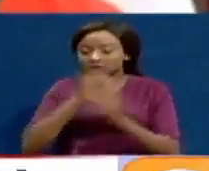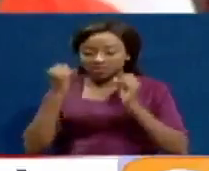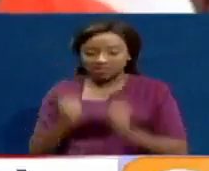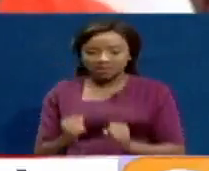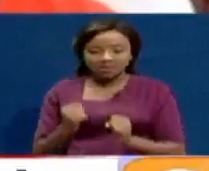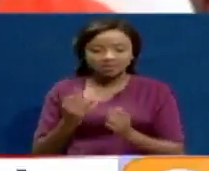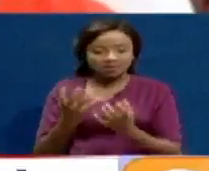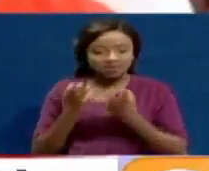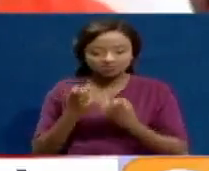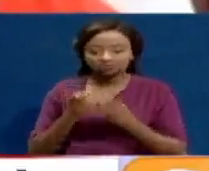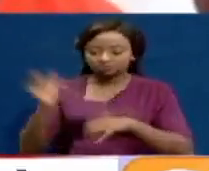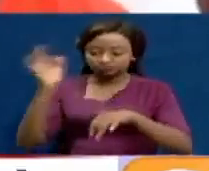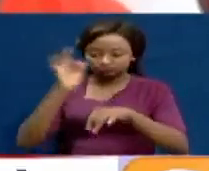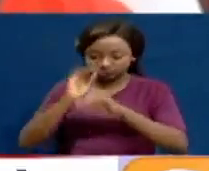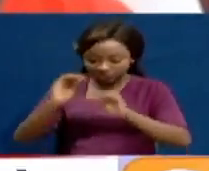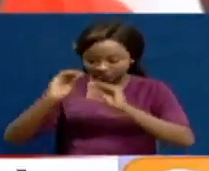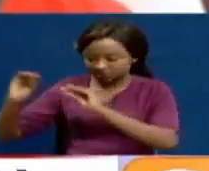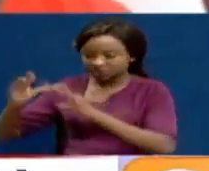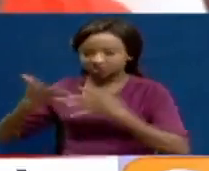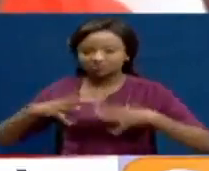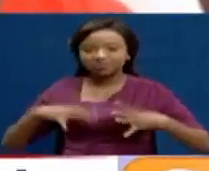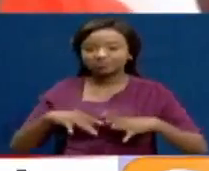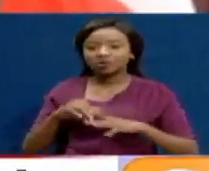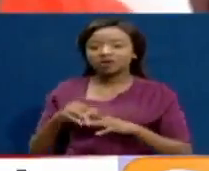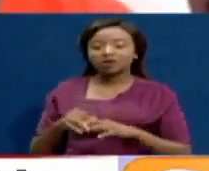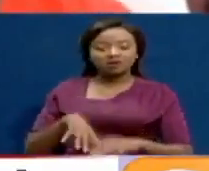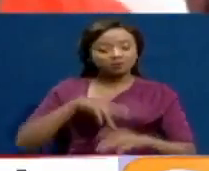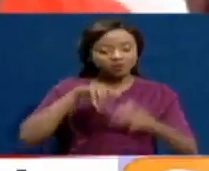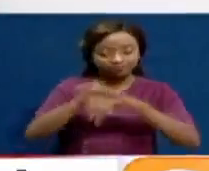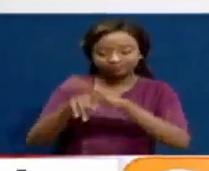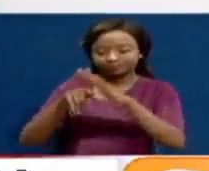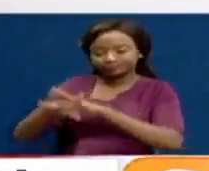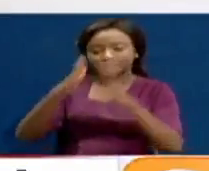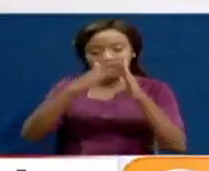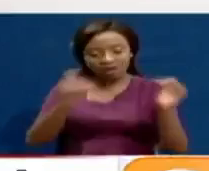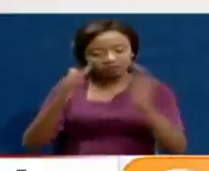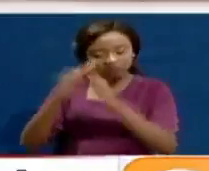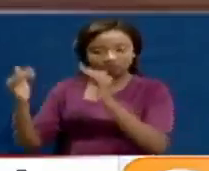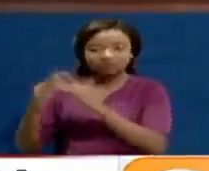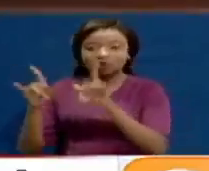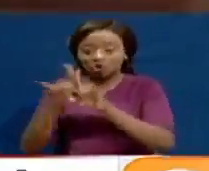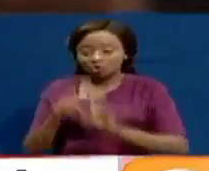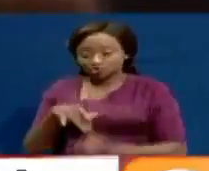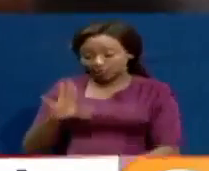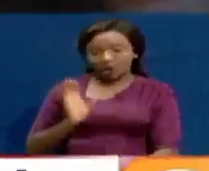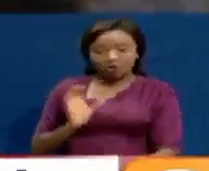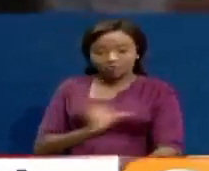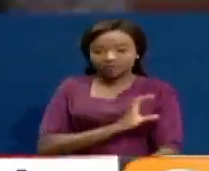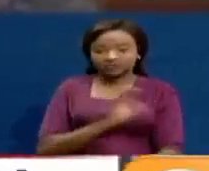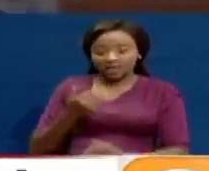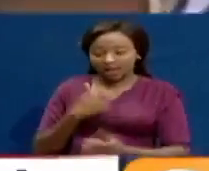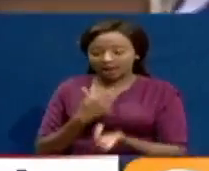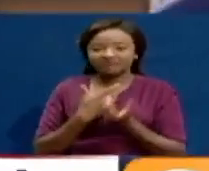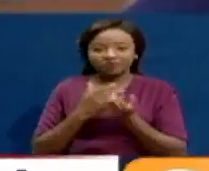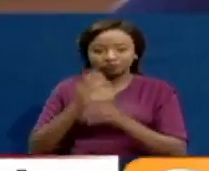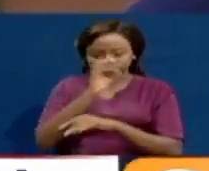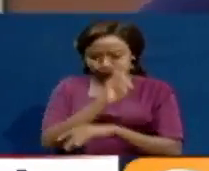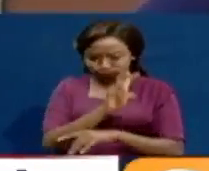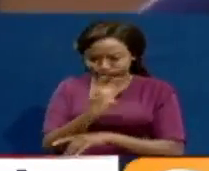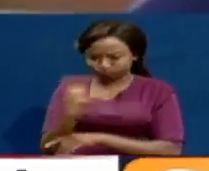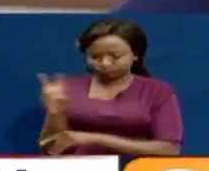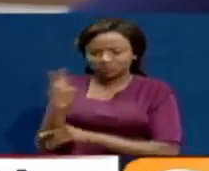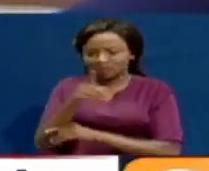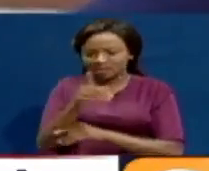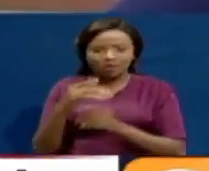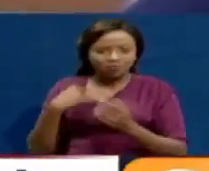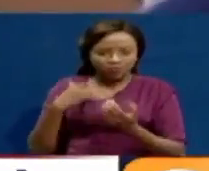wananchi itafanywa kutoka kwa mlango hadi mlango. The committee has also enhanced surveillance at all points of entry with